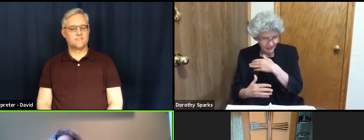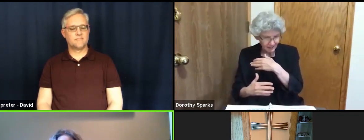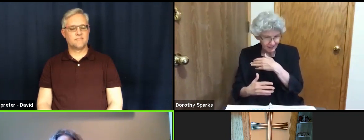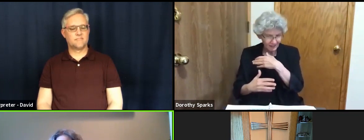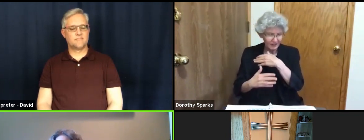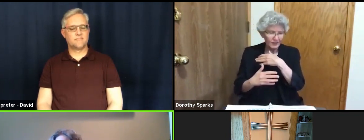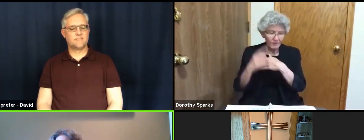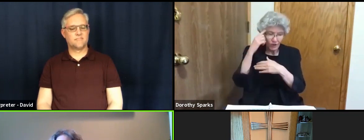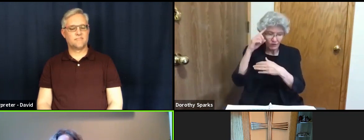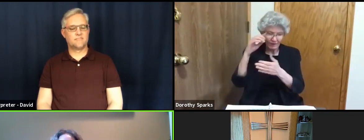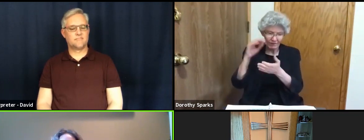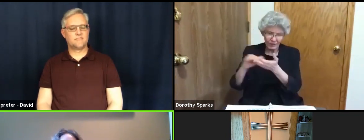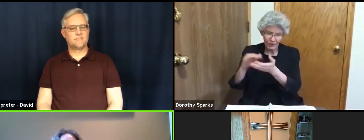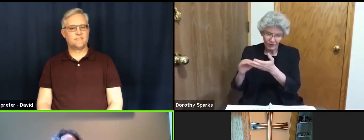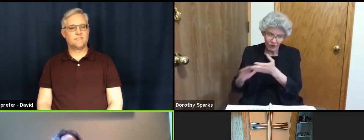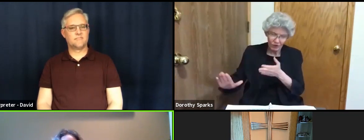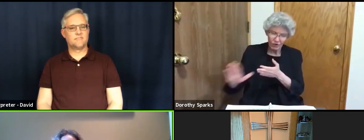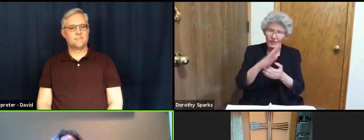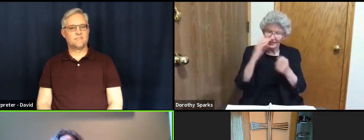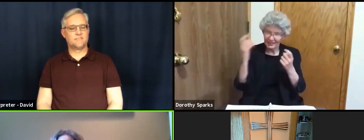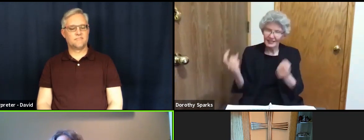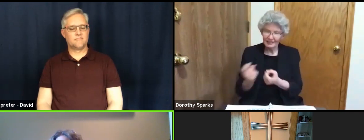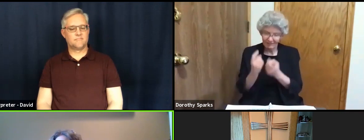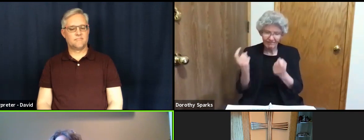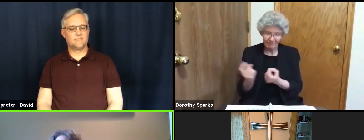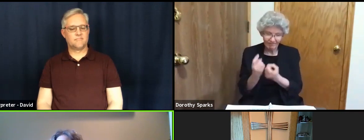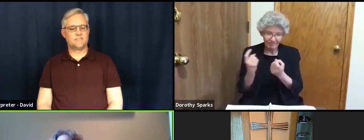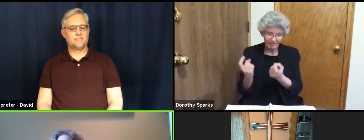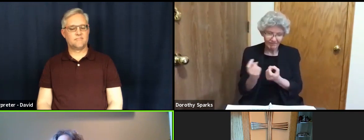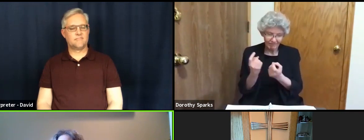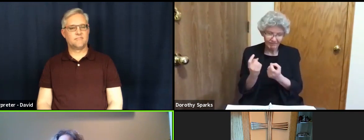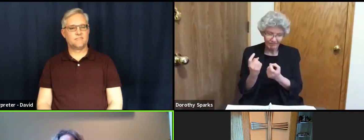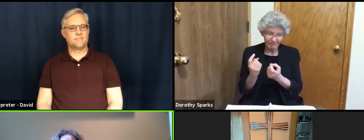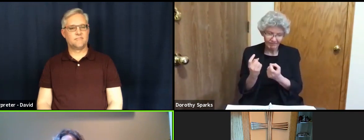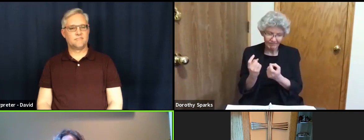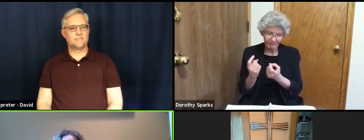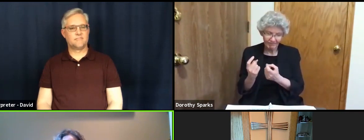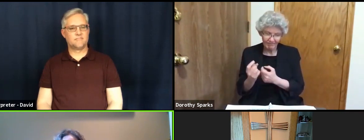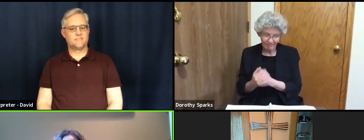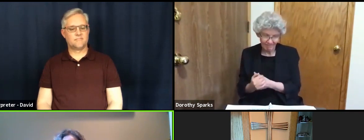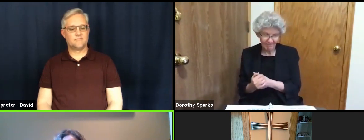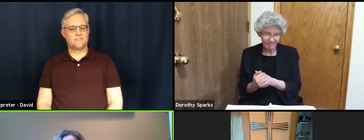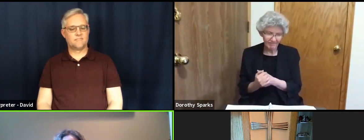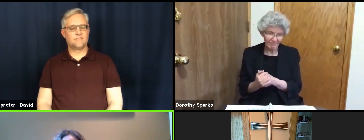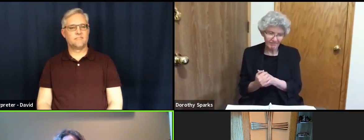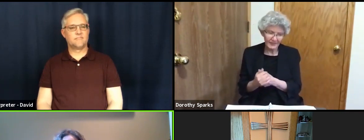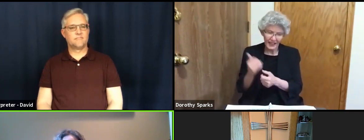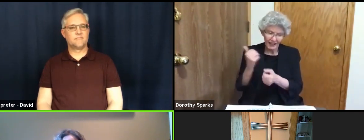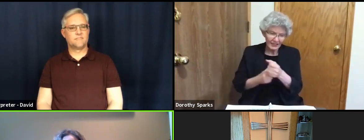My blood shed for you and for all people for the forgiveness of sin.